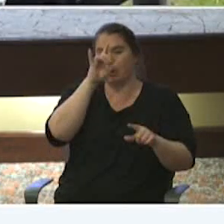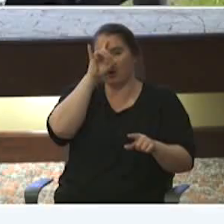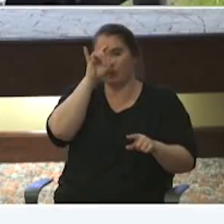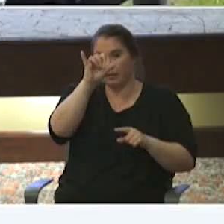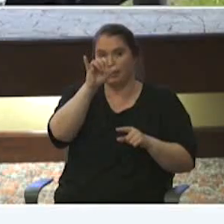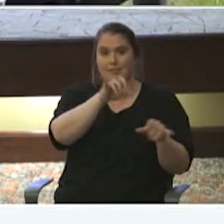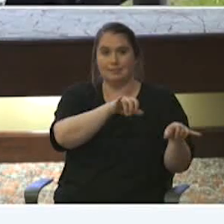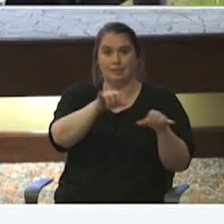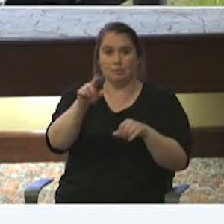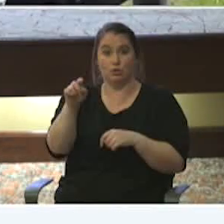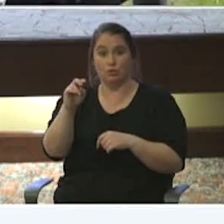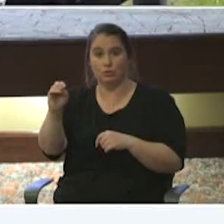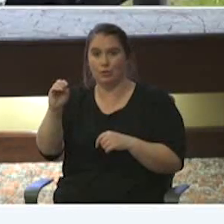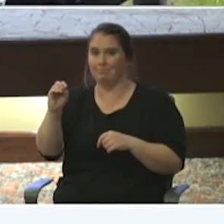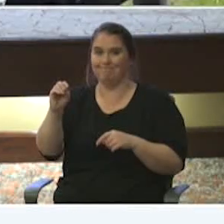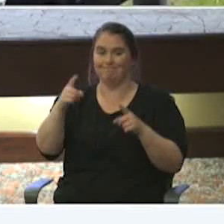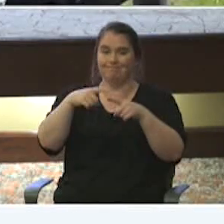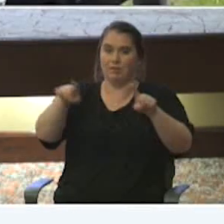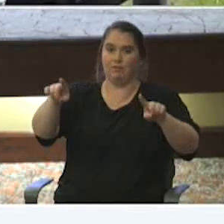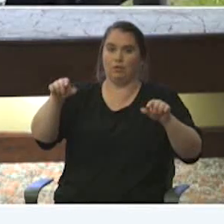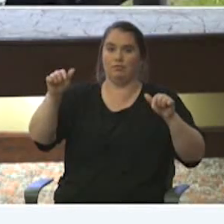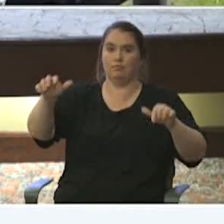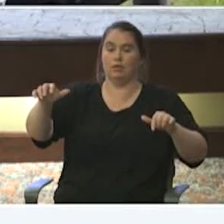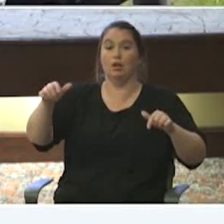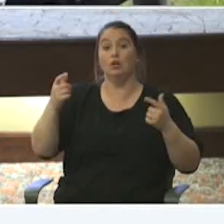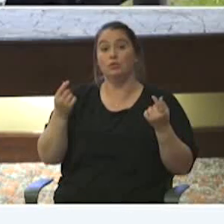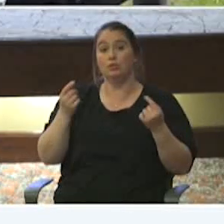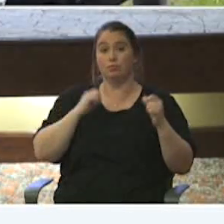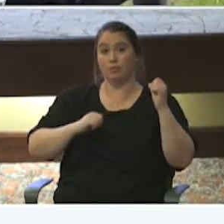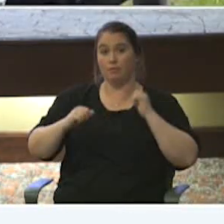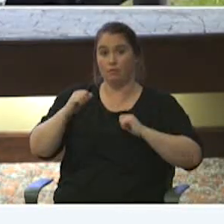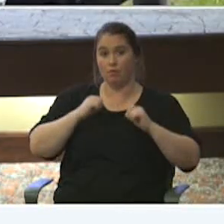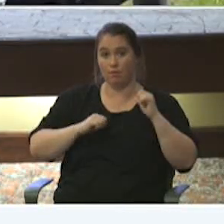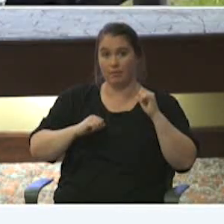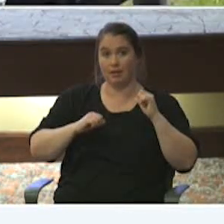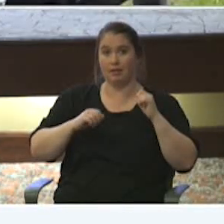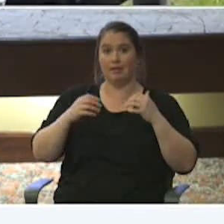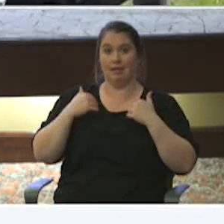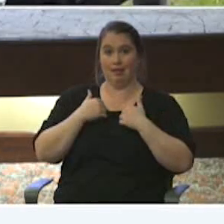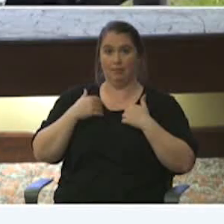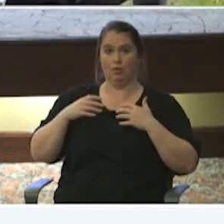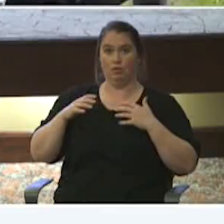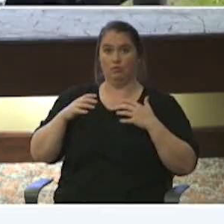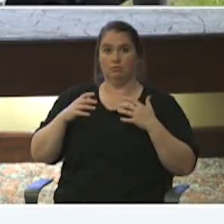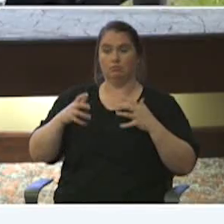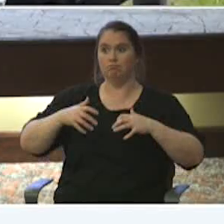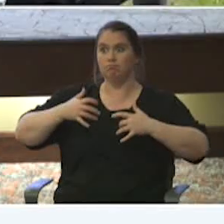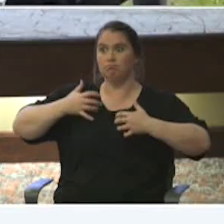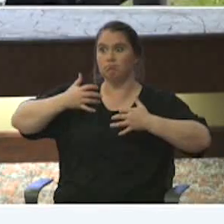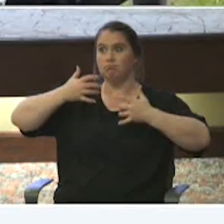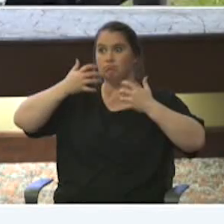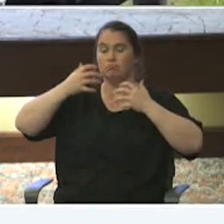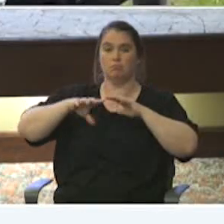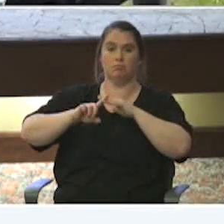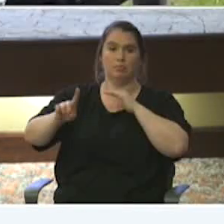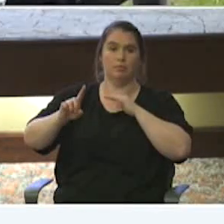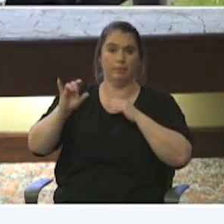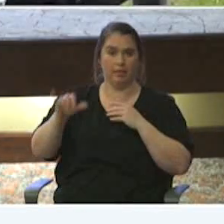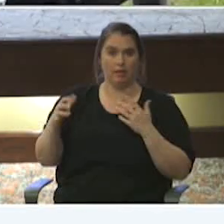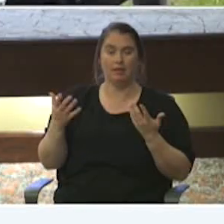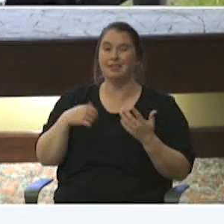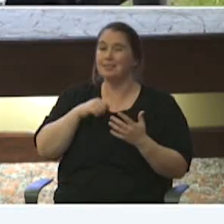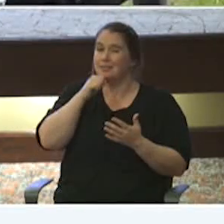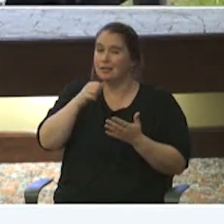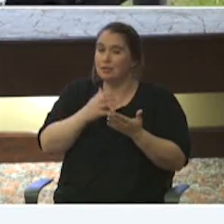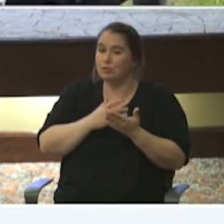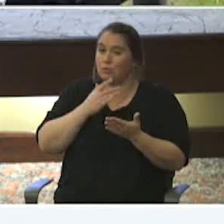zoo. And the result is performing animal act rampages. So there's actually a term for it. It's not as rare